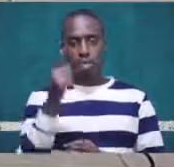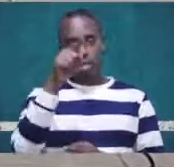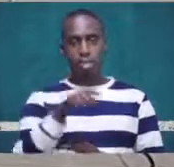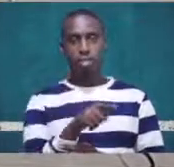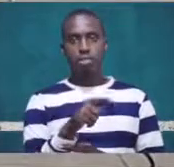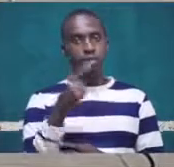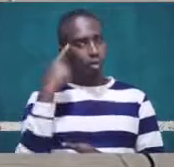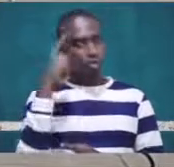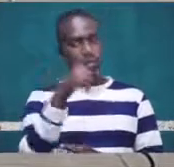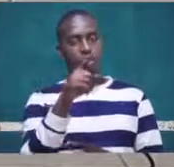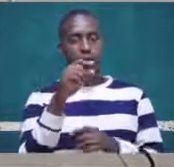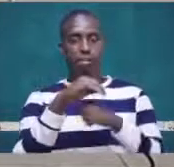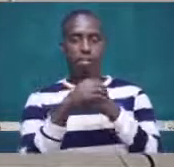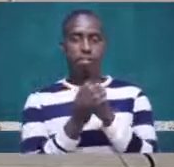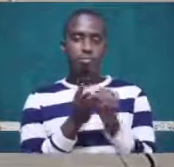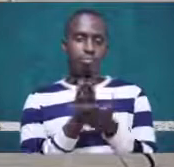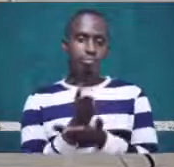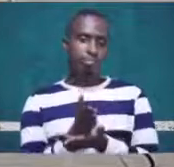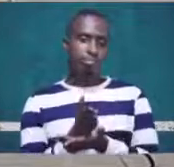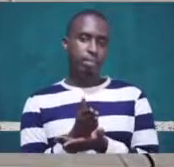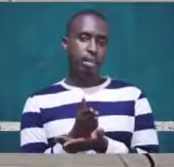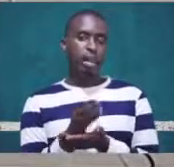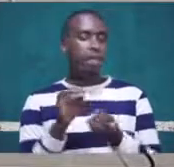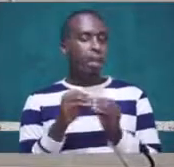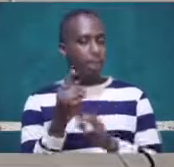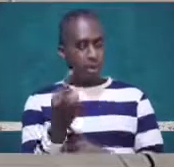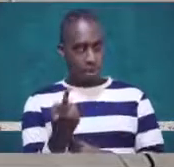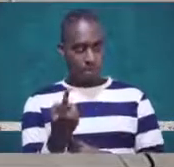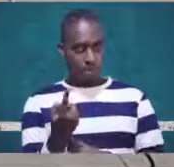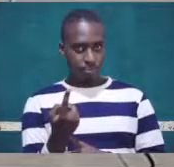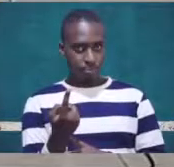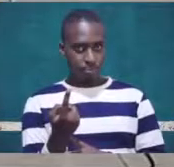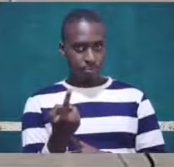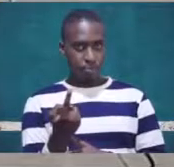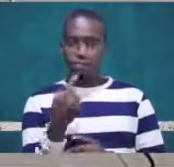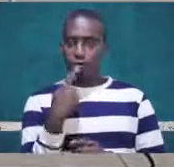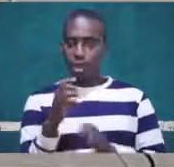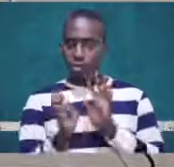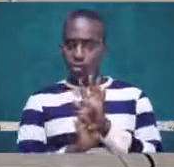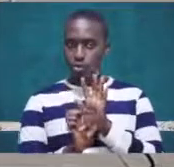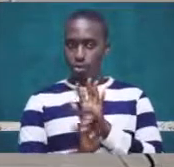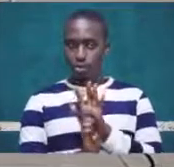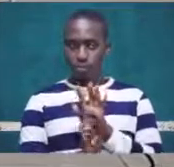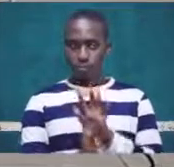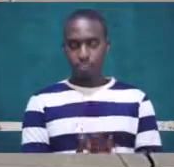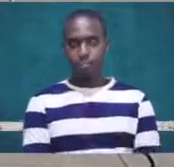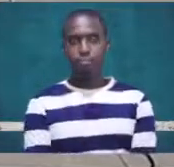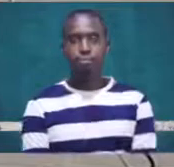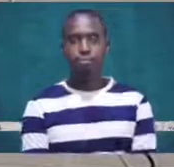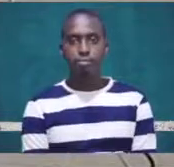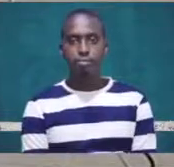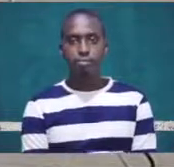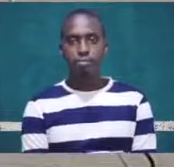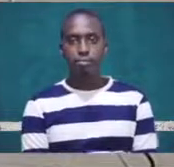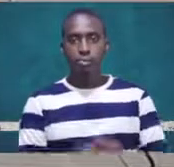integrals of that form, of course. So number 1, so as example, we are going